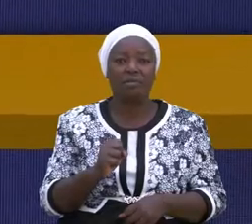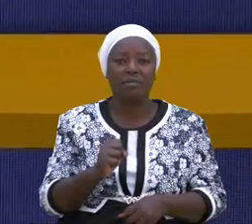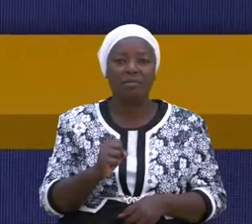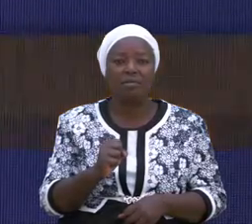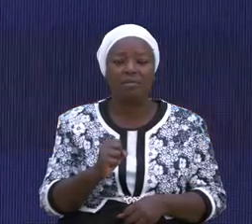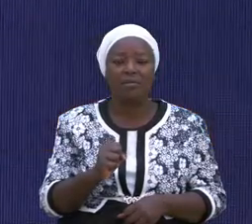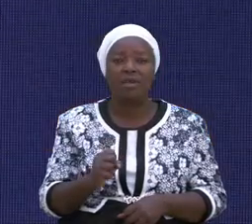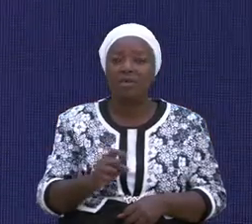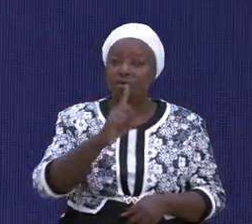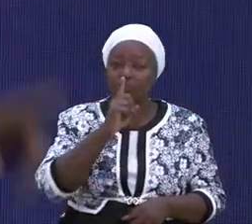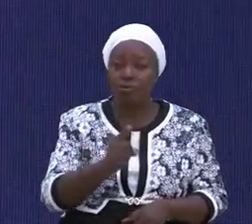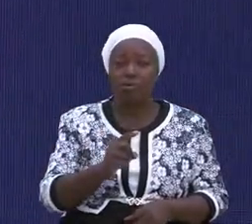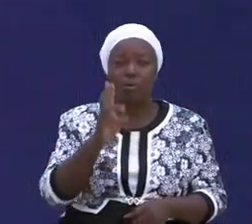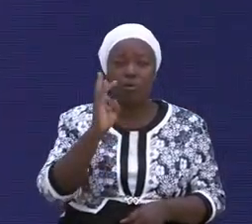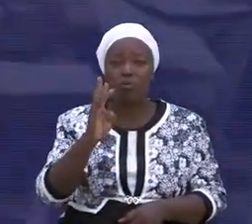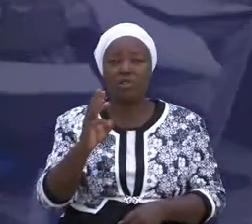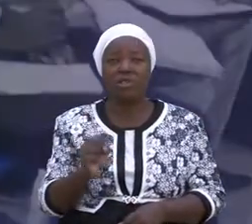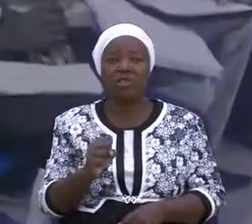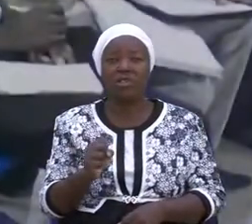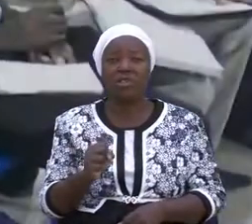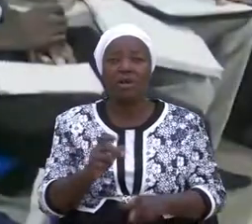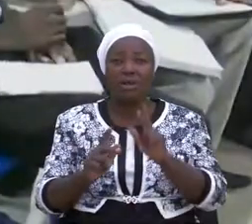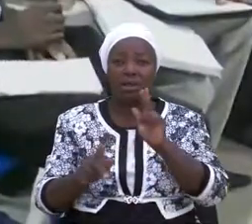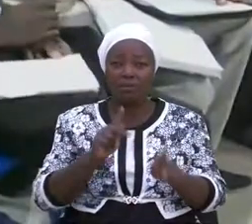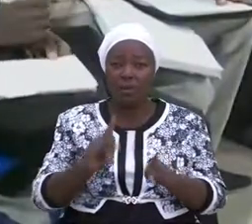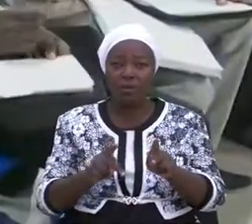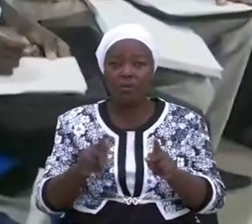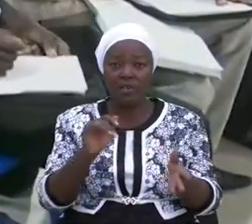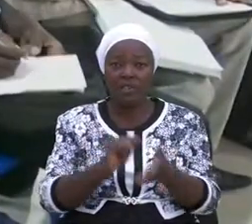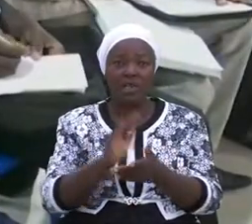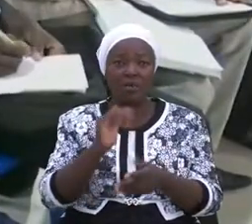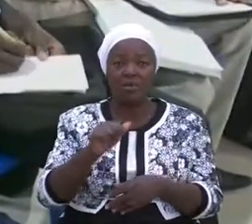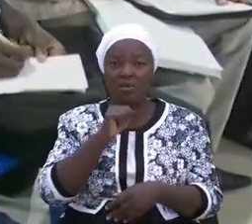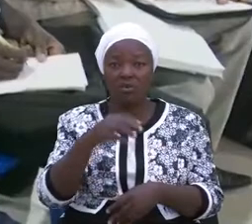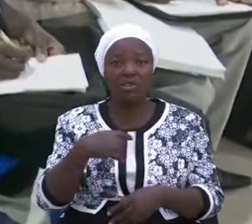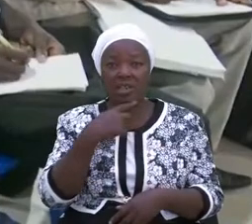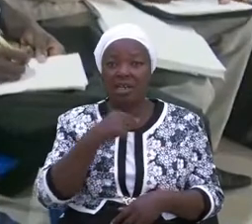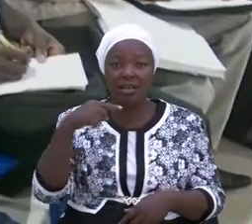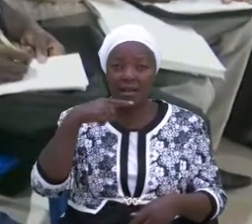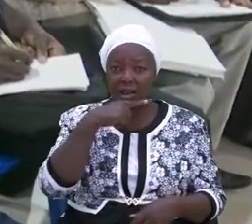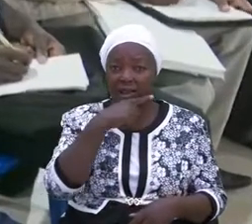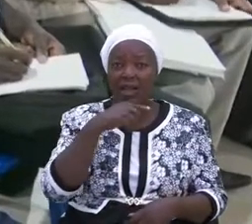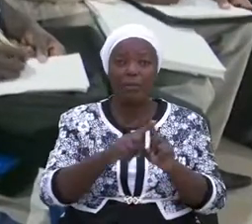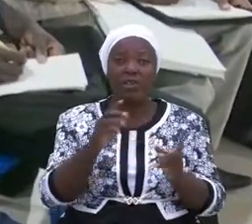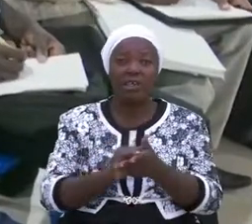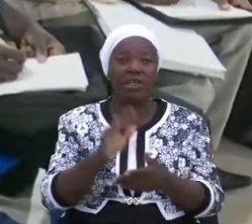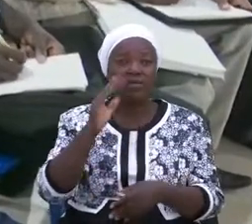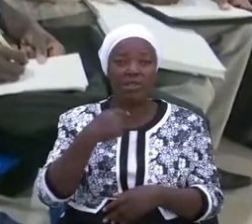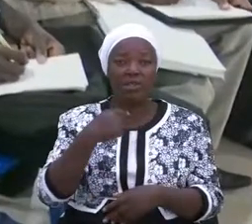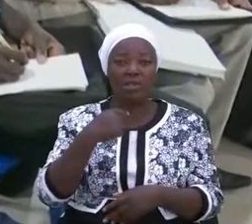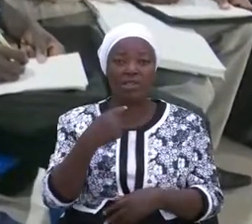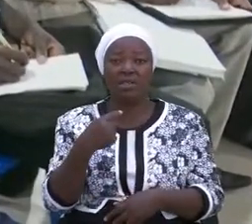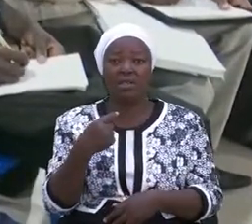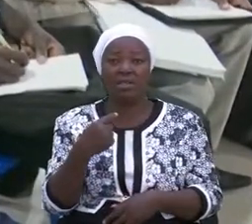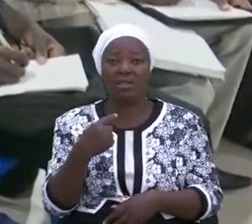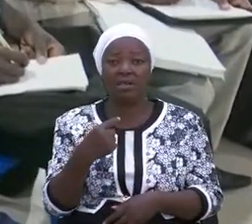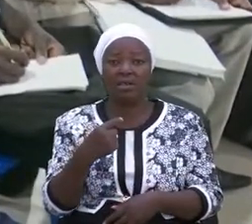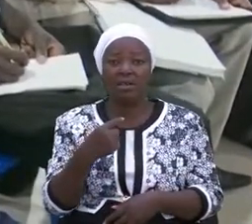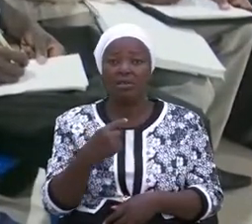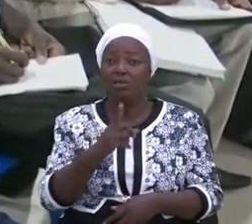authentic witnesses, the people that will not tell a lie, but that will say